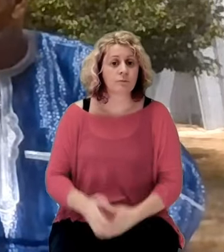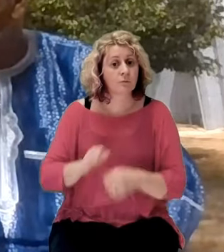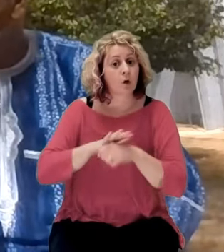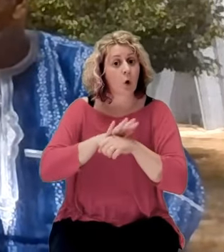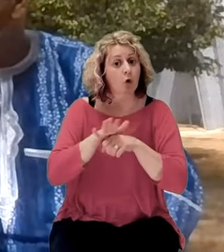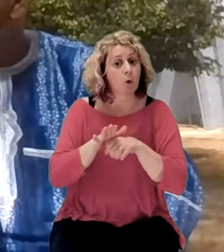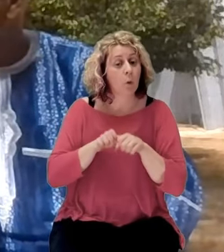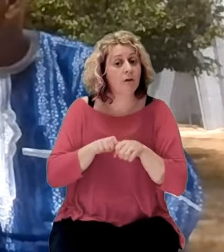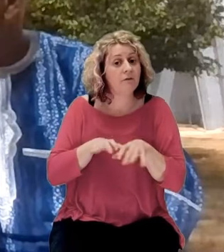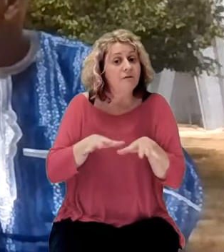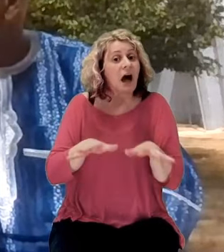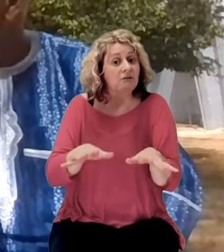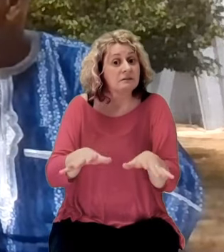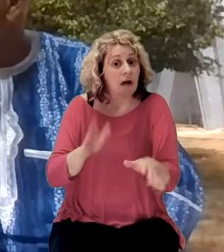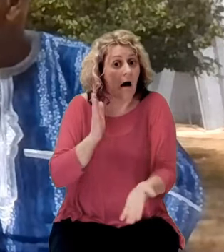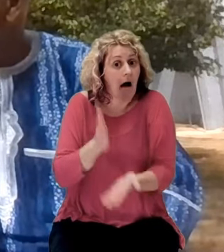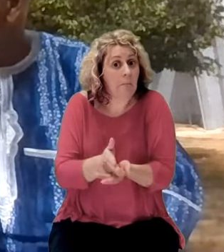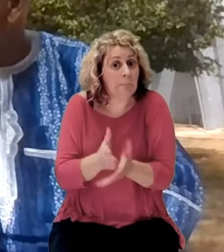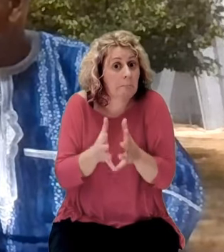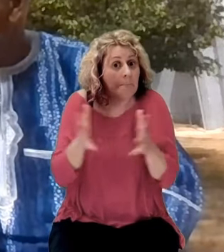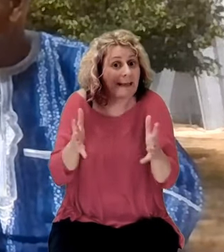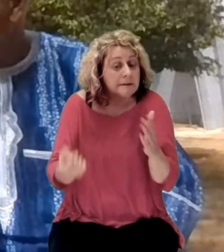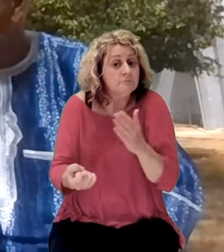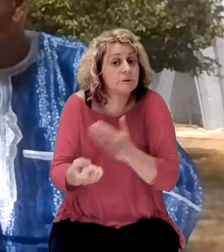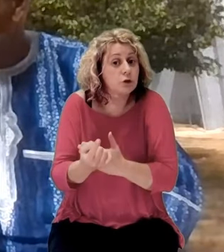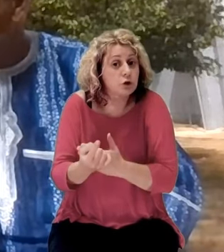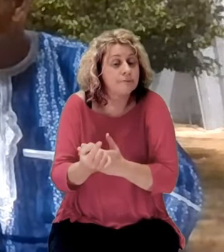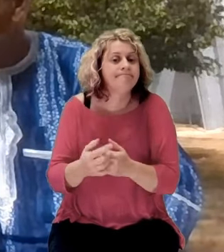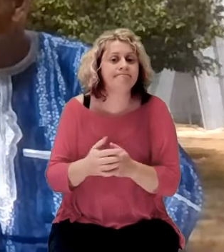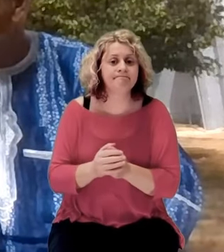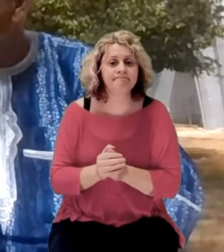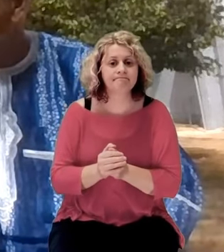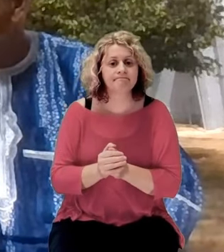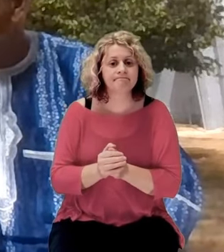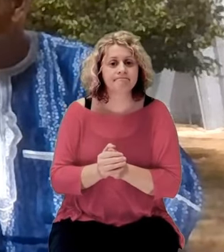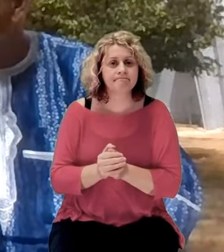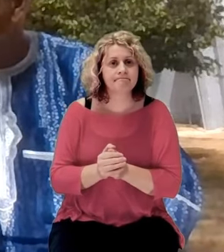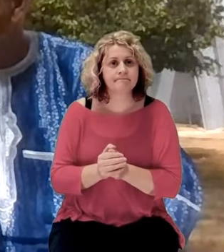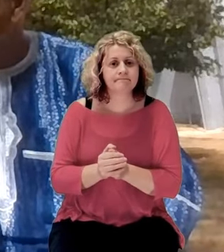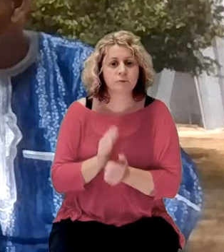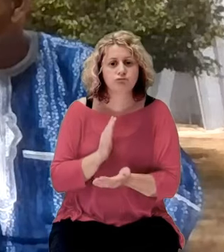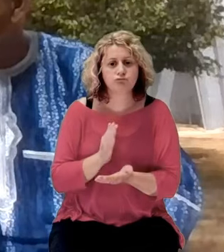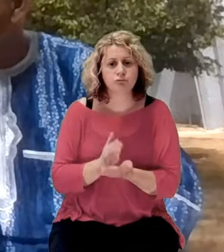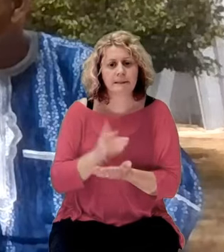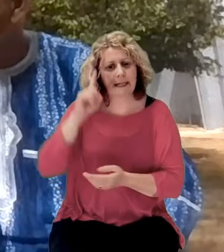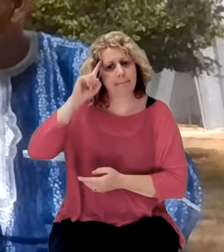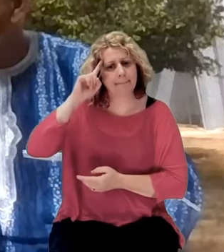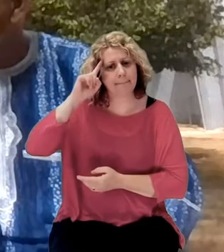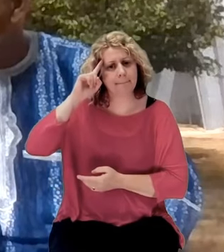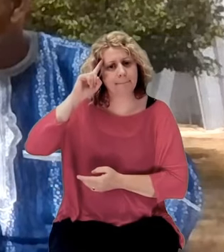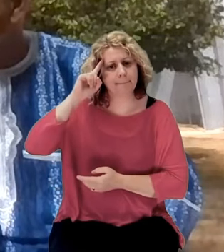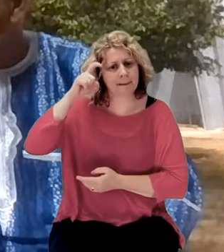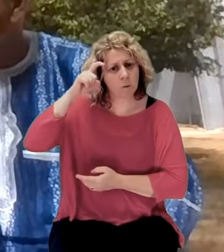actually been a big theme. And it really brings to mind